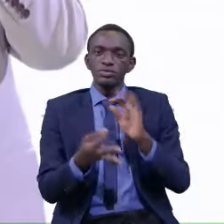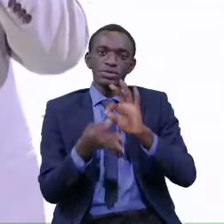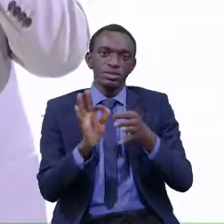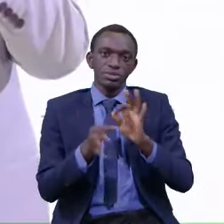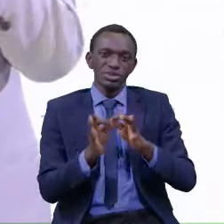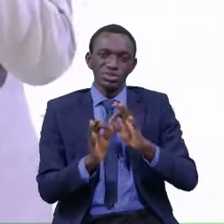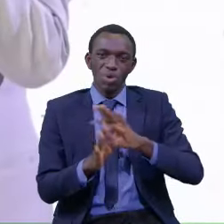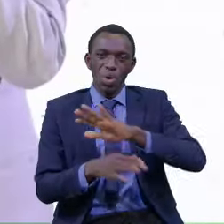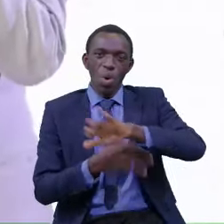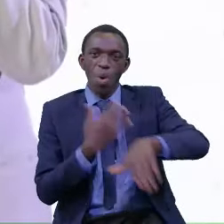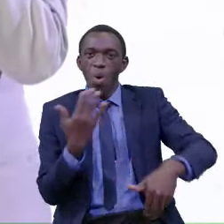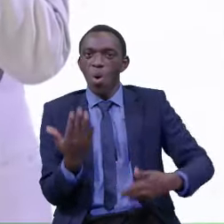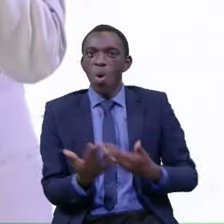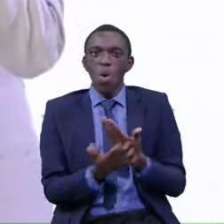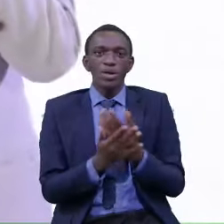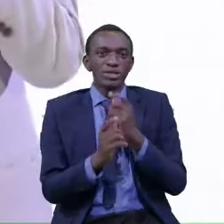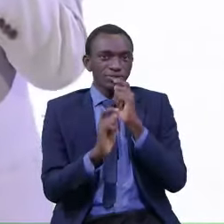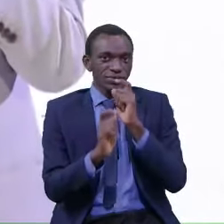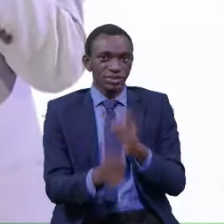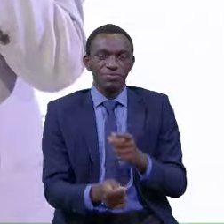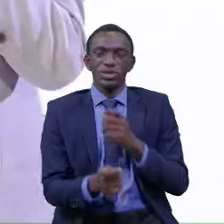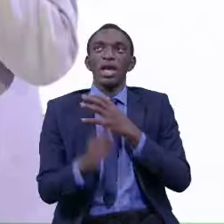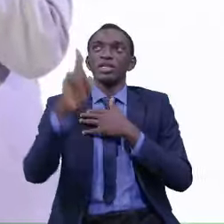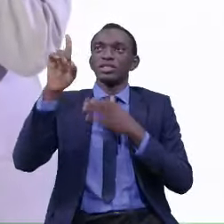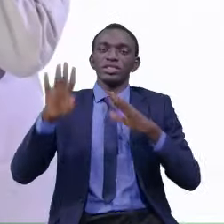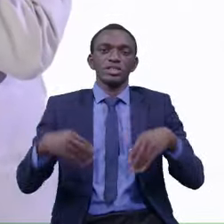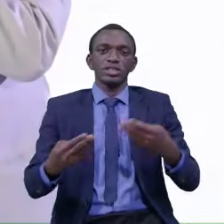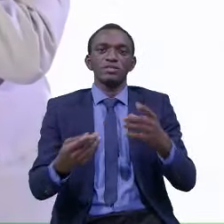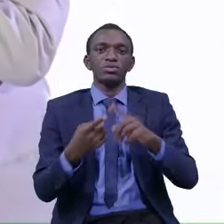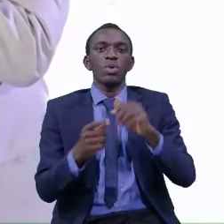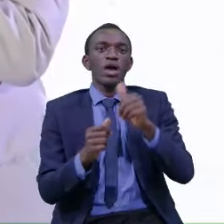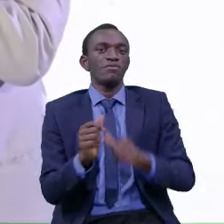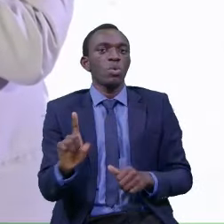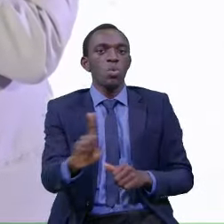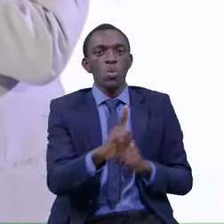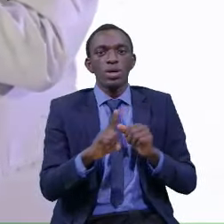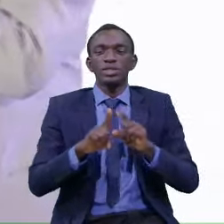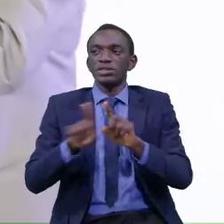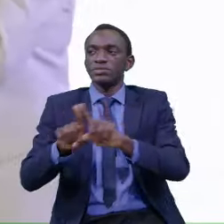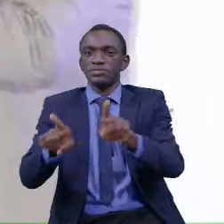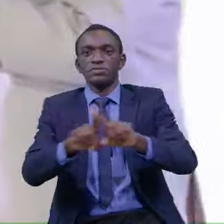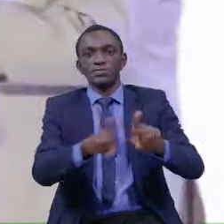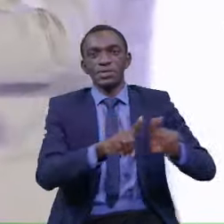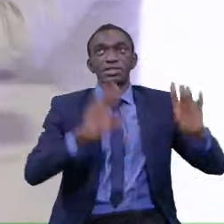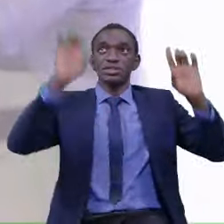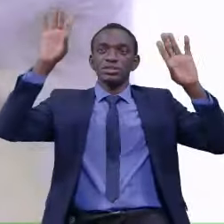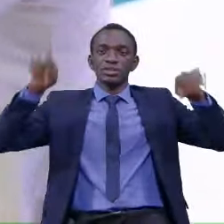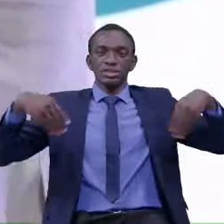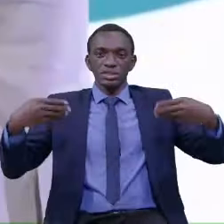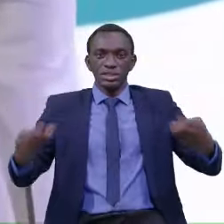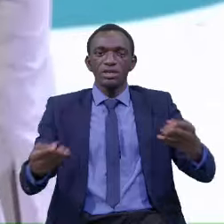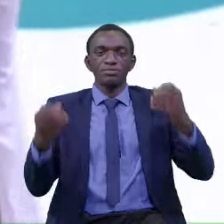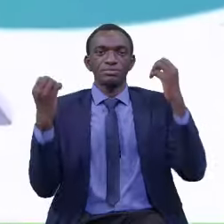gifts. And he gives to everyone severally. To every man severally